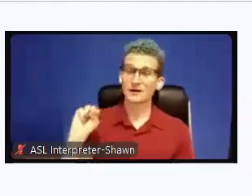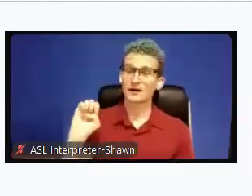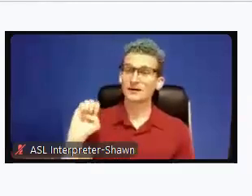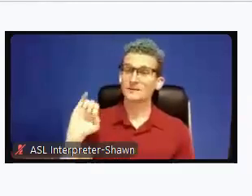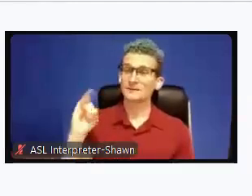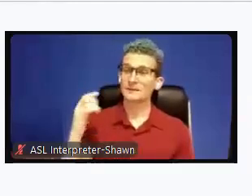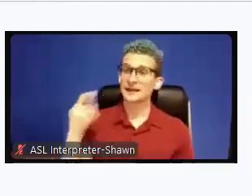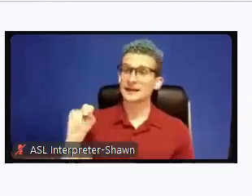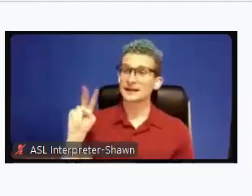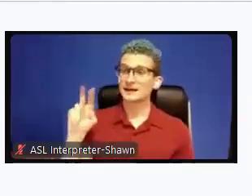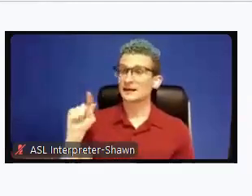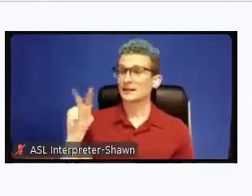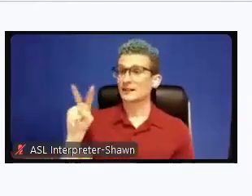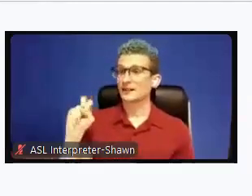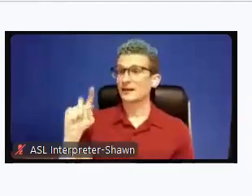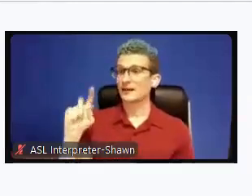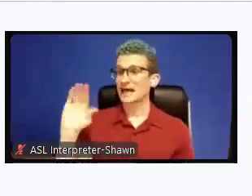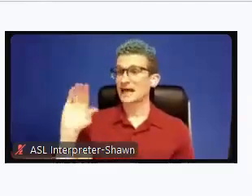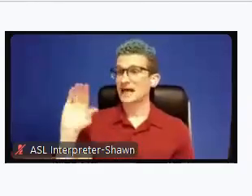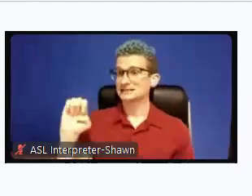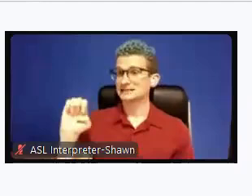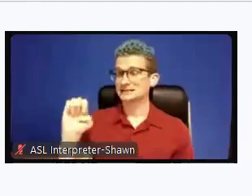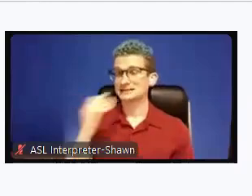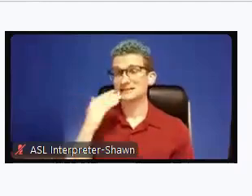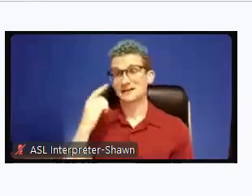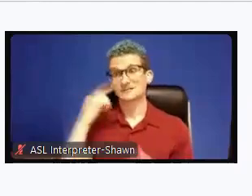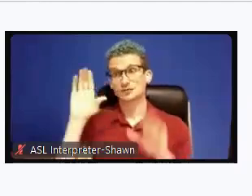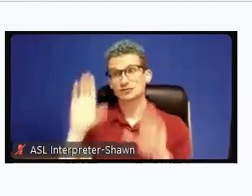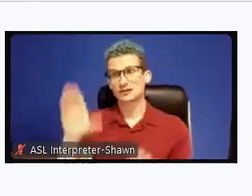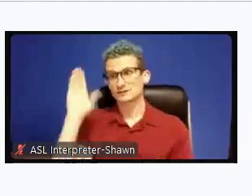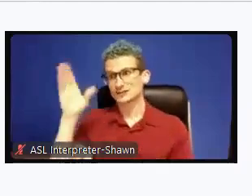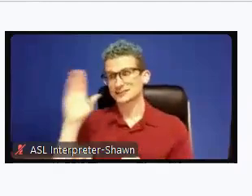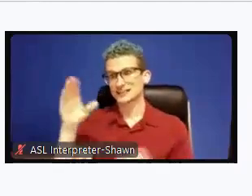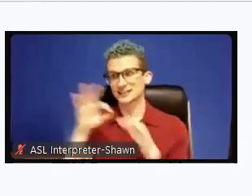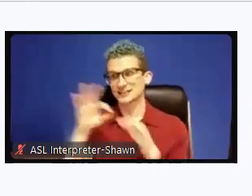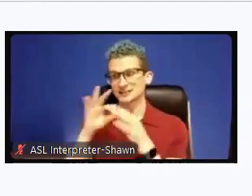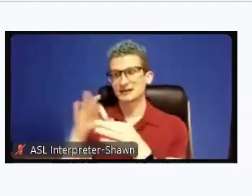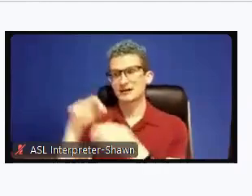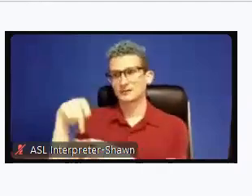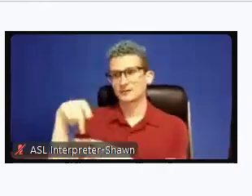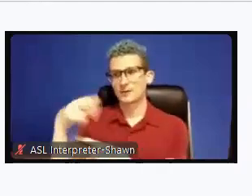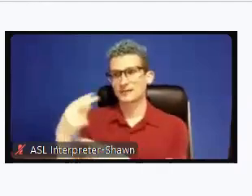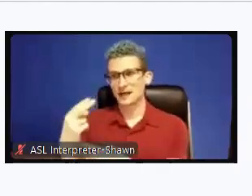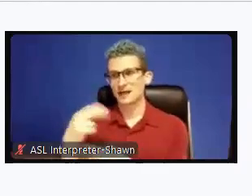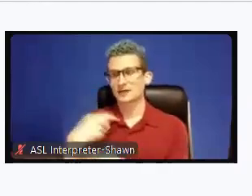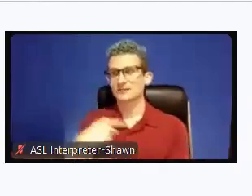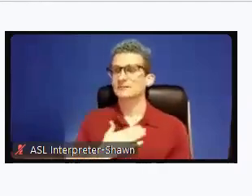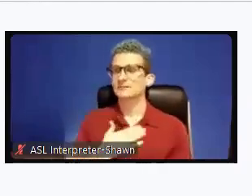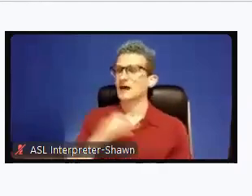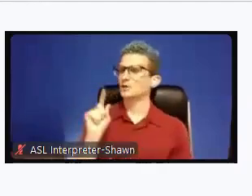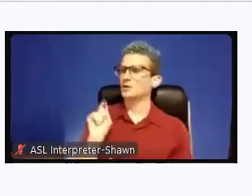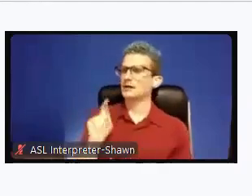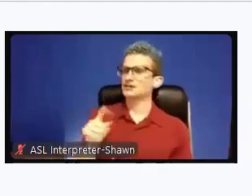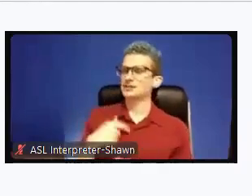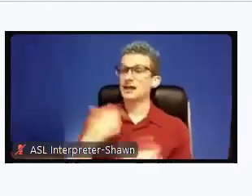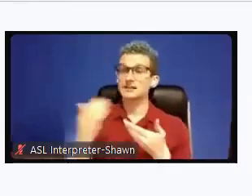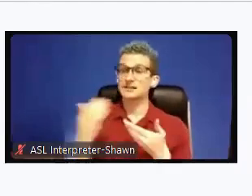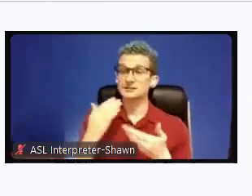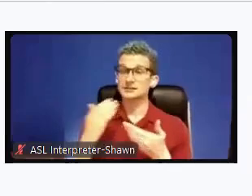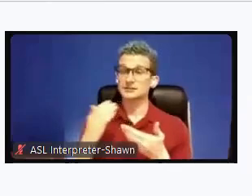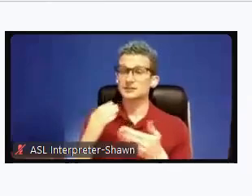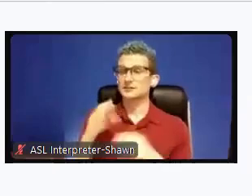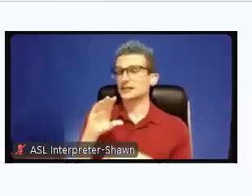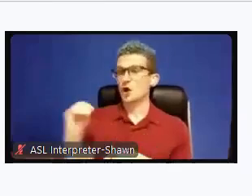for this great presentation for the Performance Hub. My question is, so I serve as co-chair of BHAAC, so that's